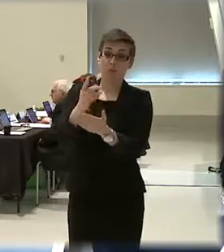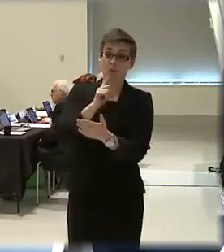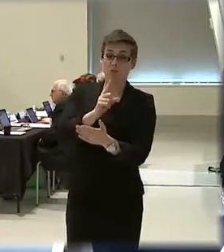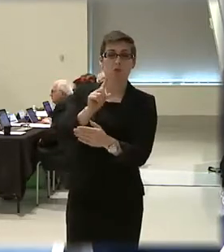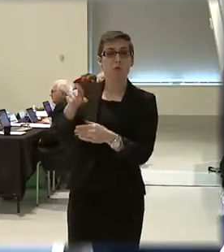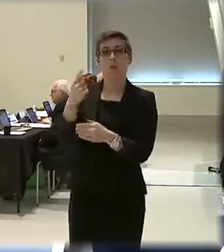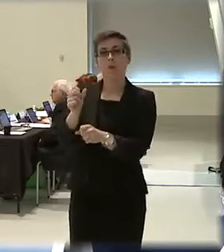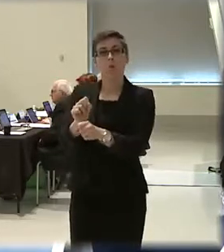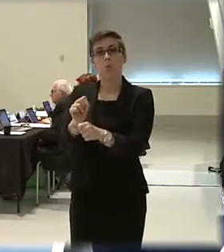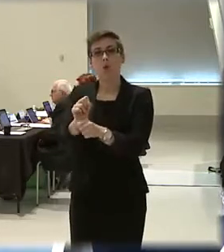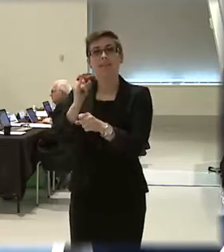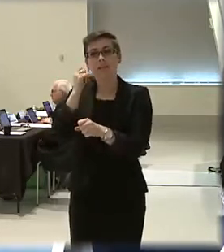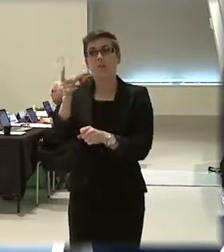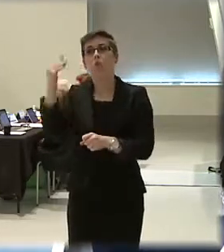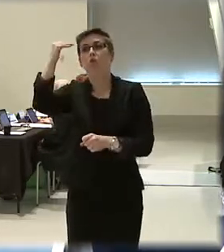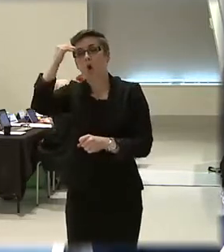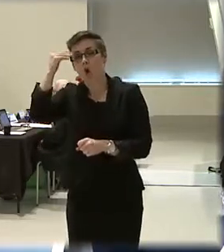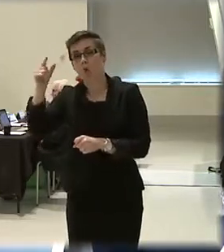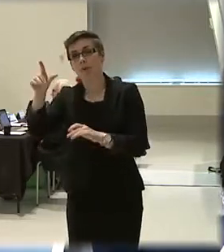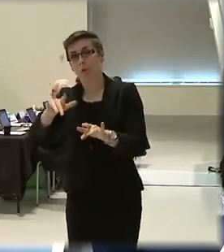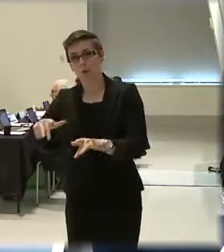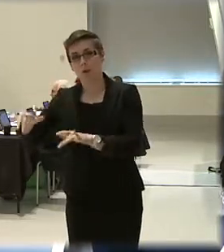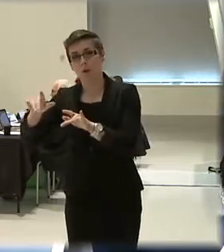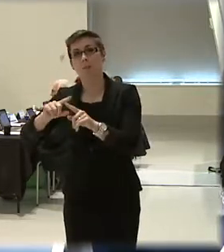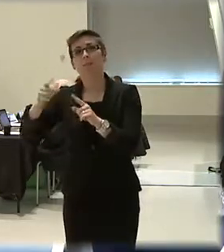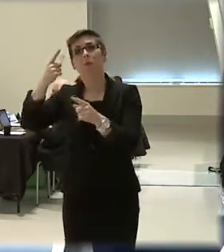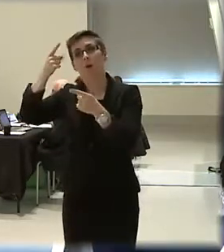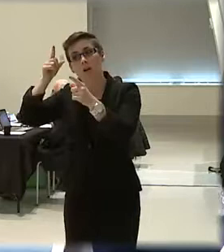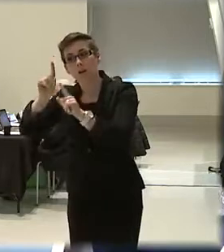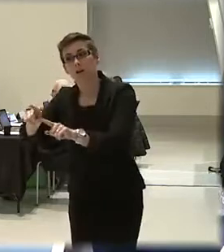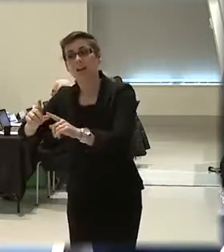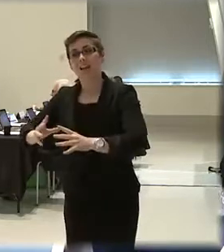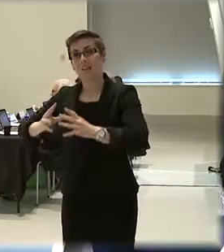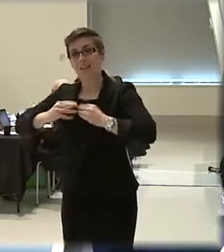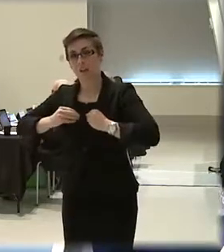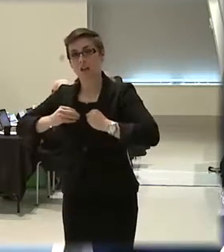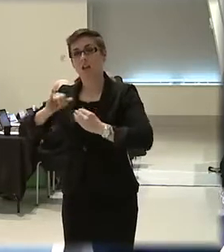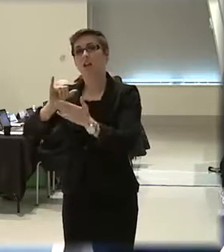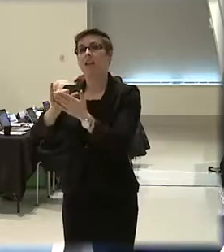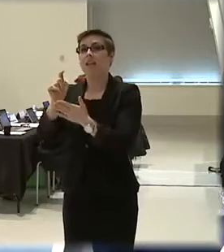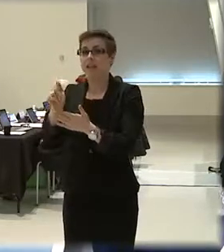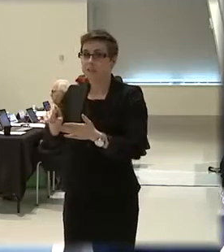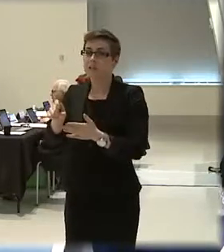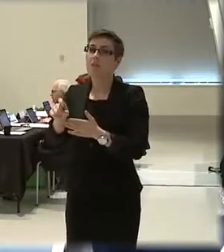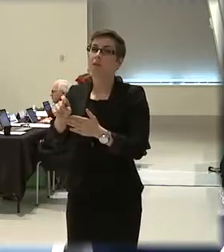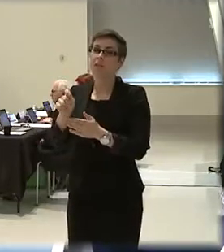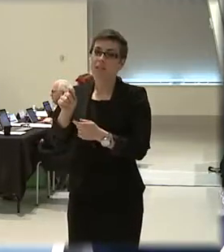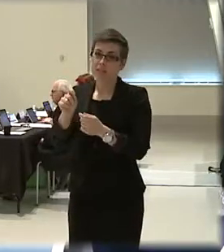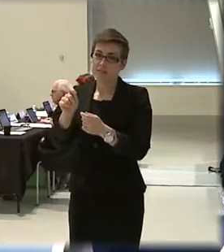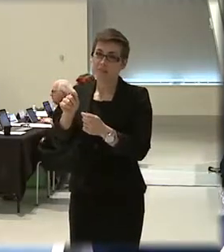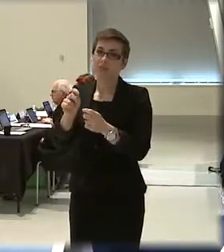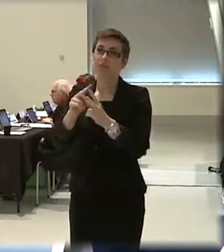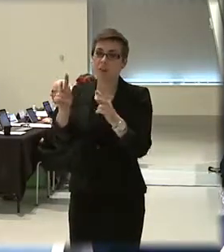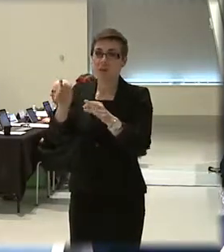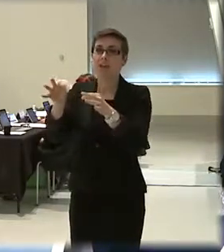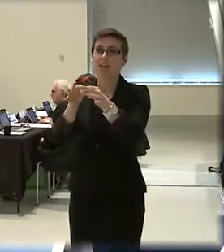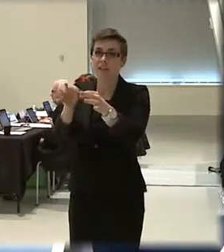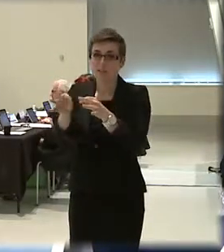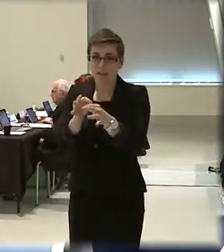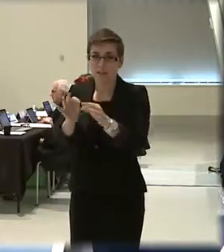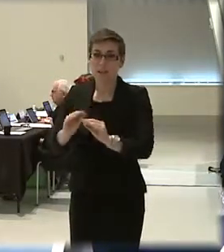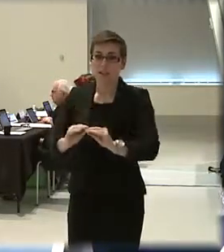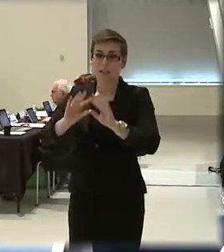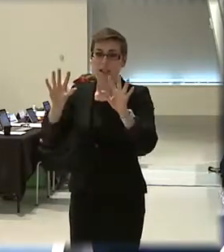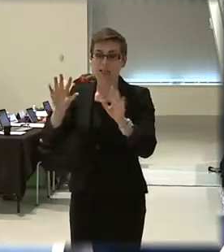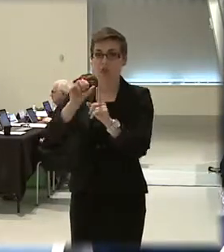if you know you're being recorded. But in terms of consent, I think that needs to be very narrow circumstances with witnesses or